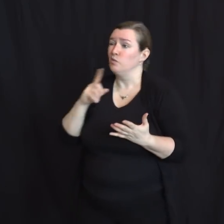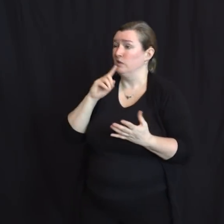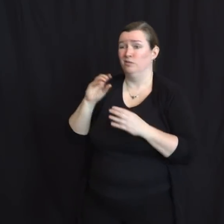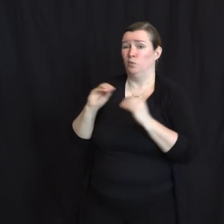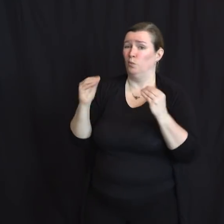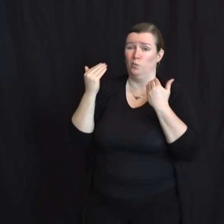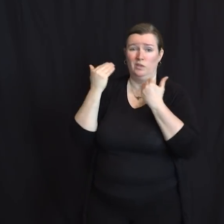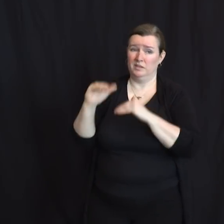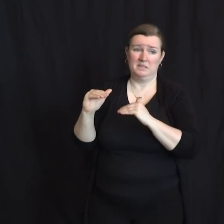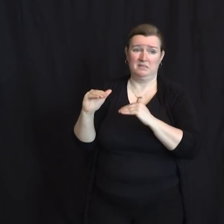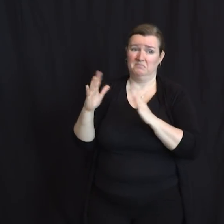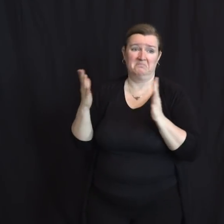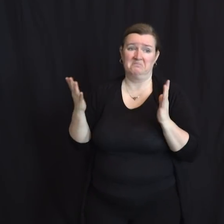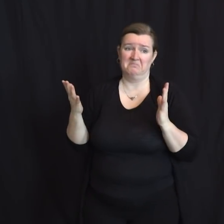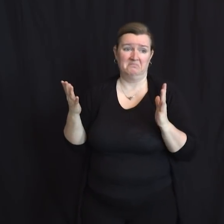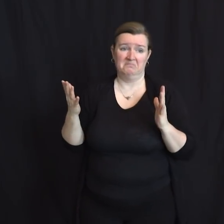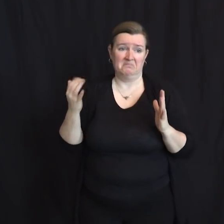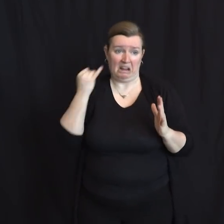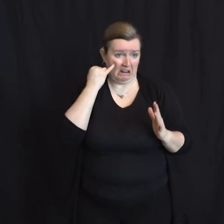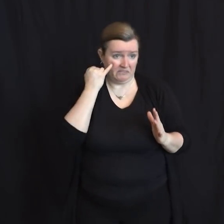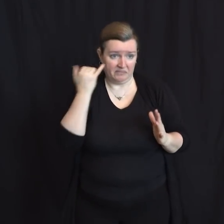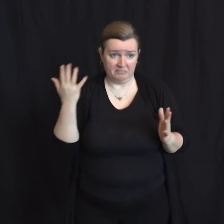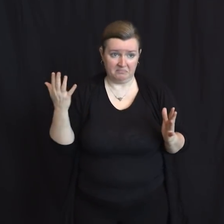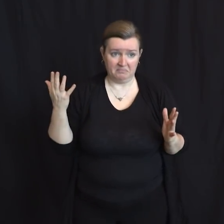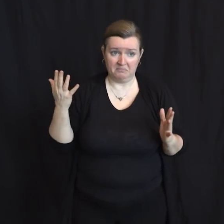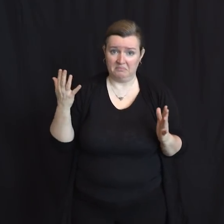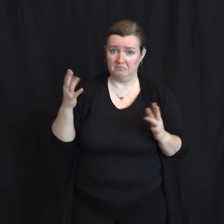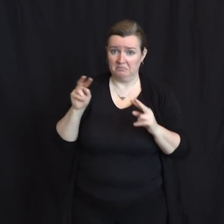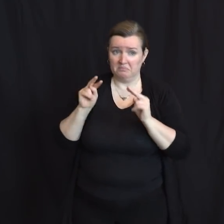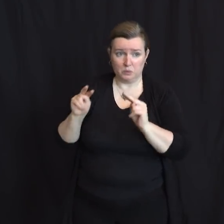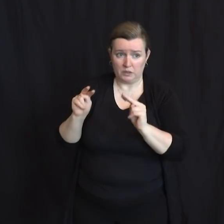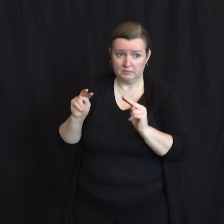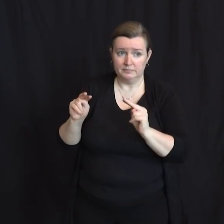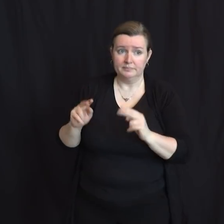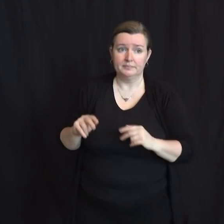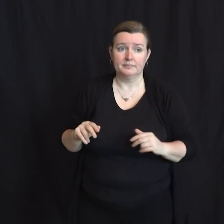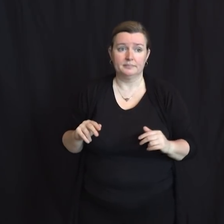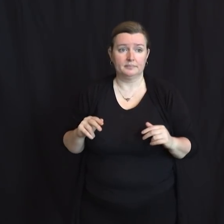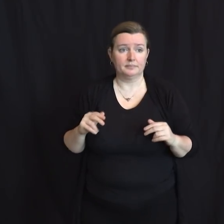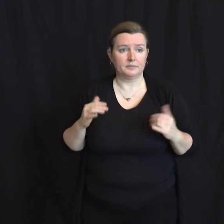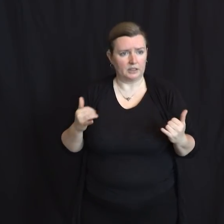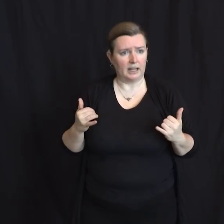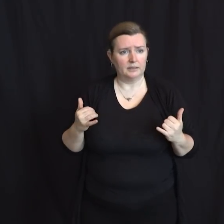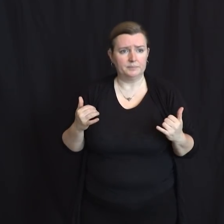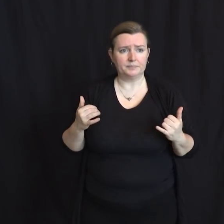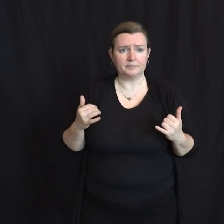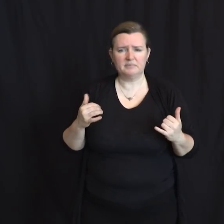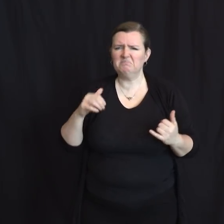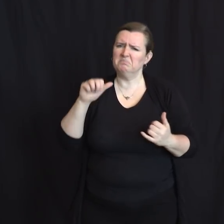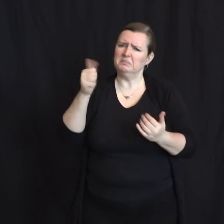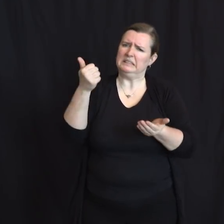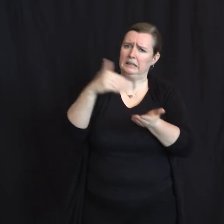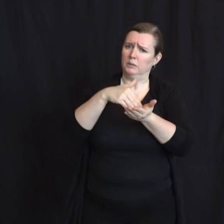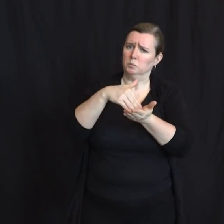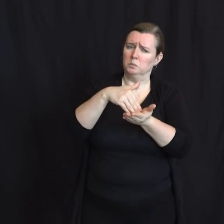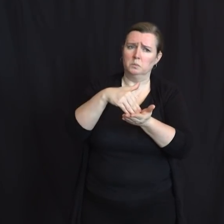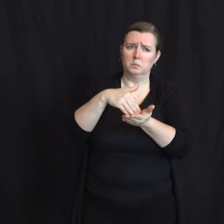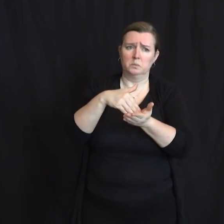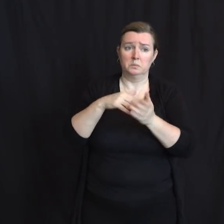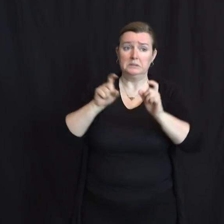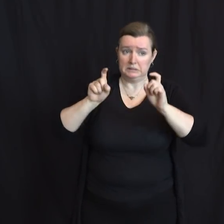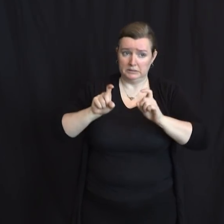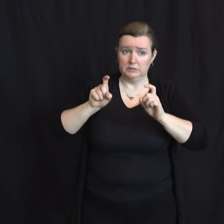so new. We're just launching it. Right now we can go from 10,000. We can, with new